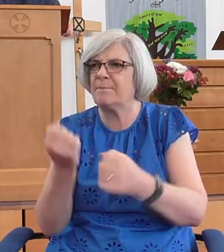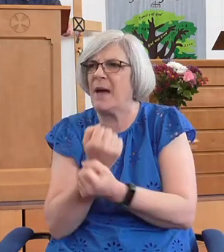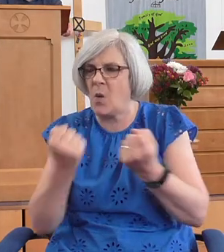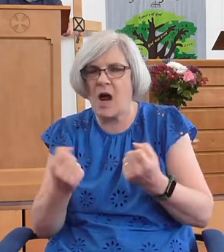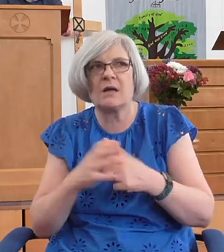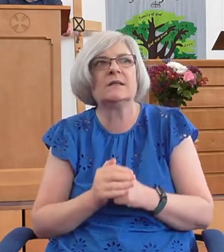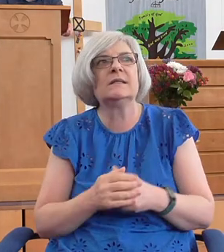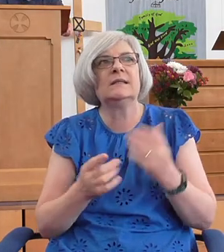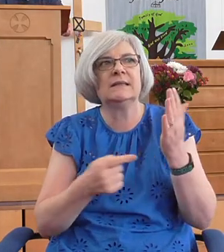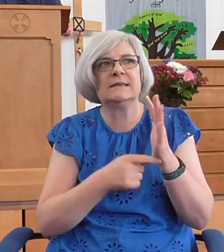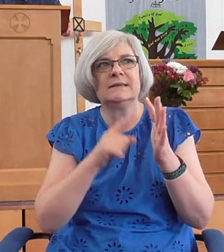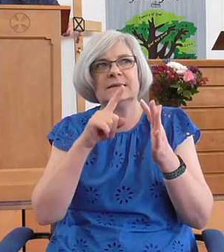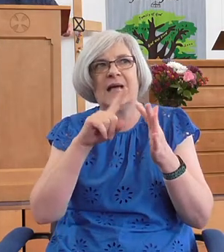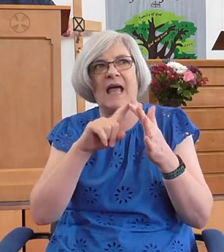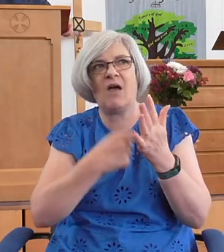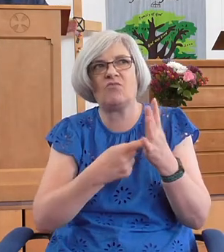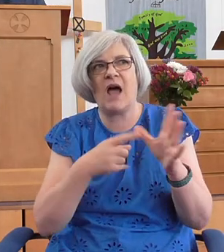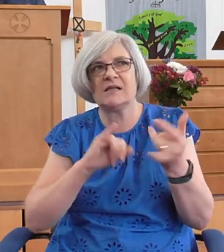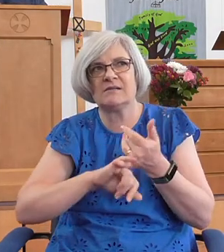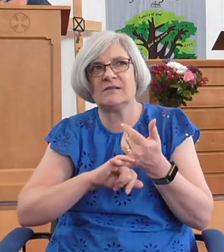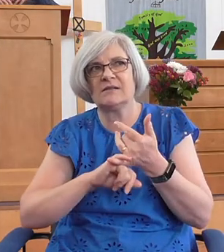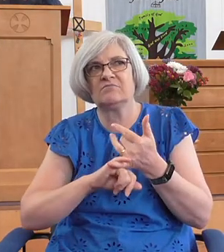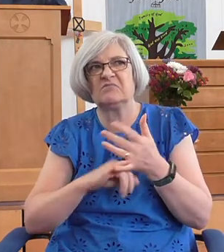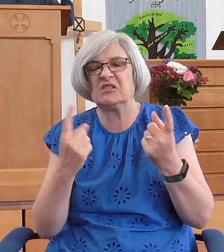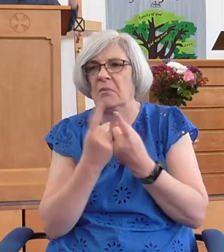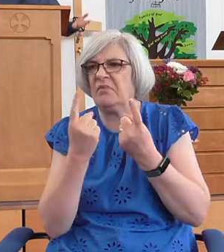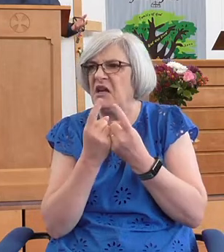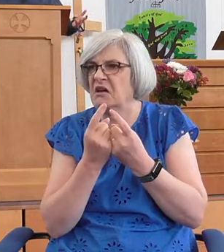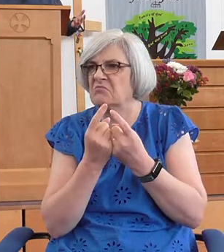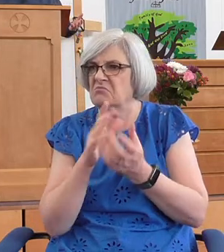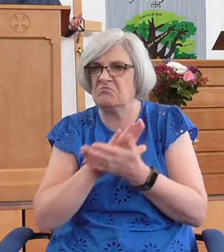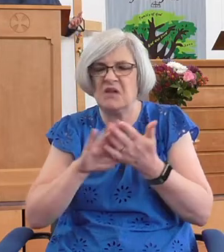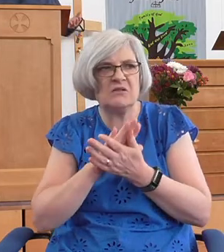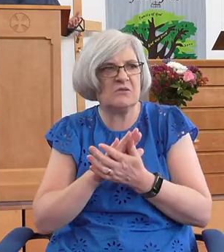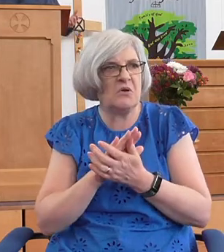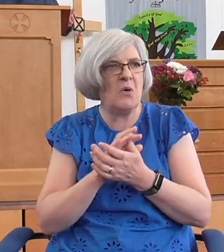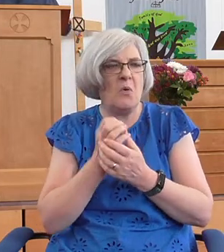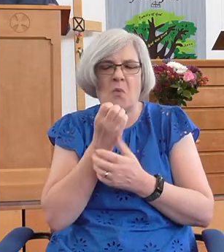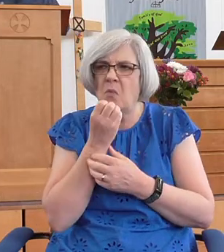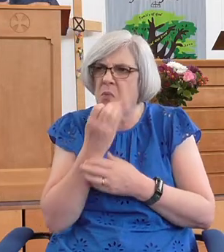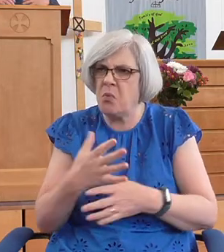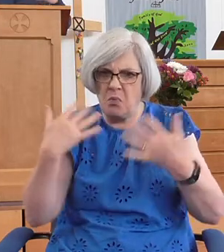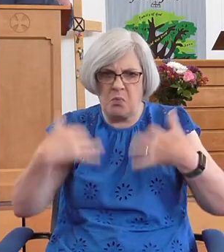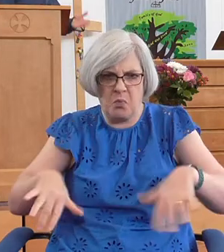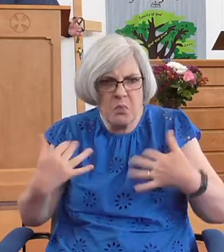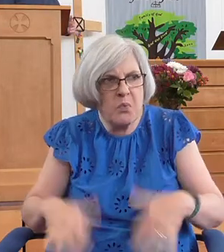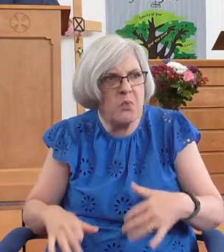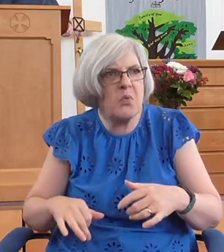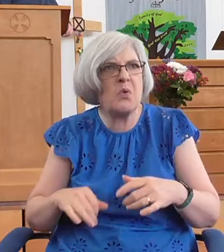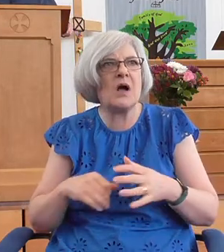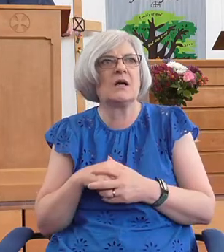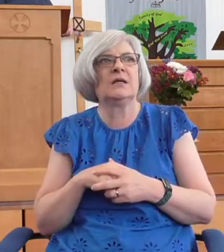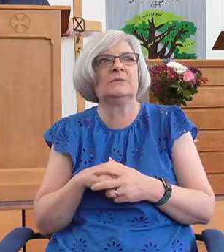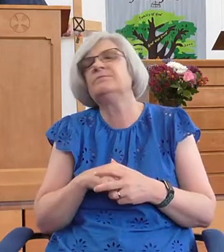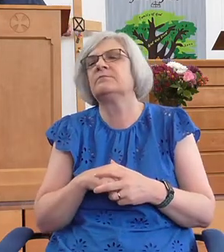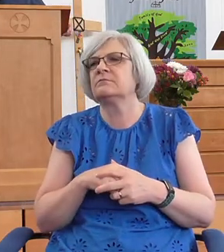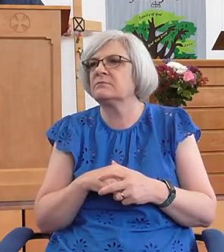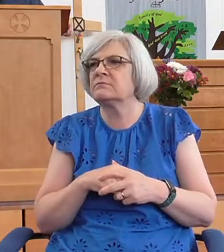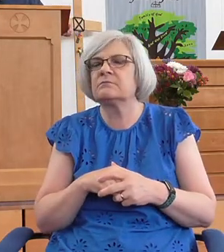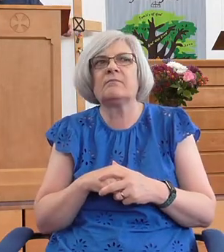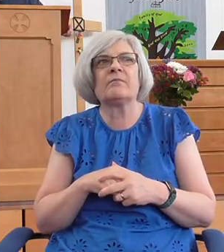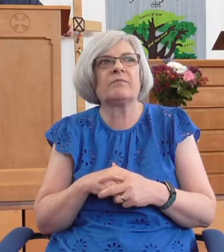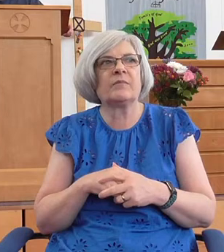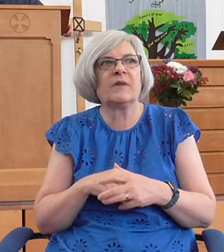teras, something that produces wonder and amazement or astonishing occurrences.